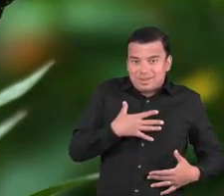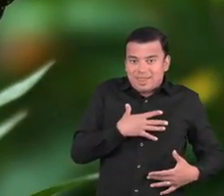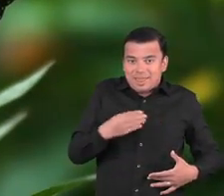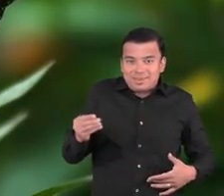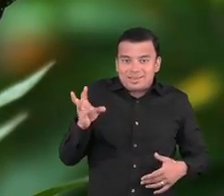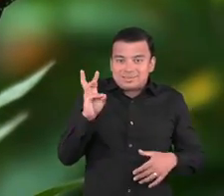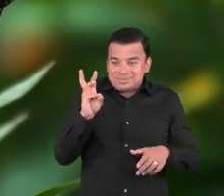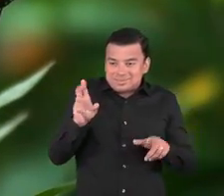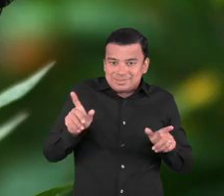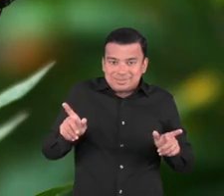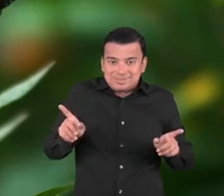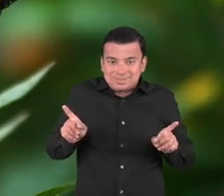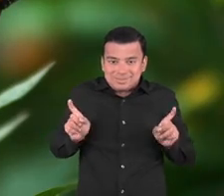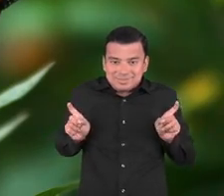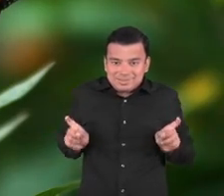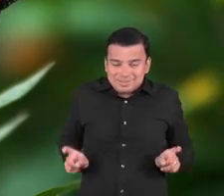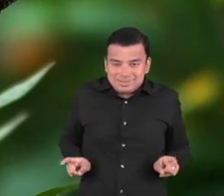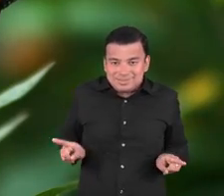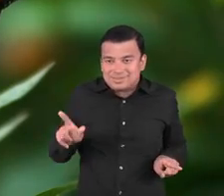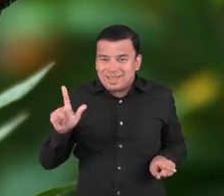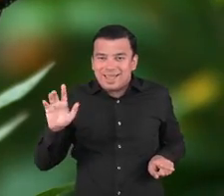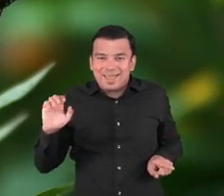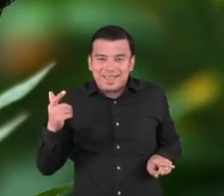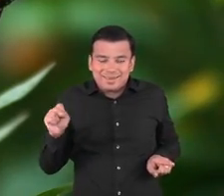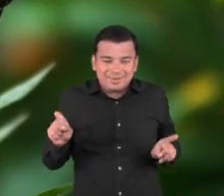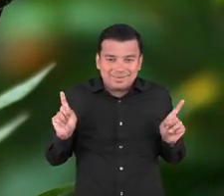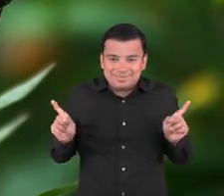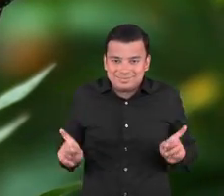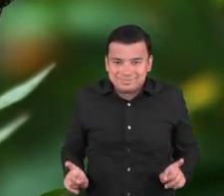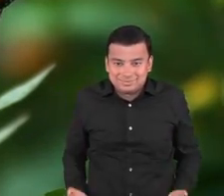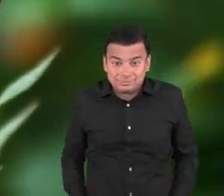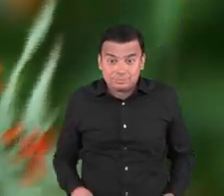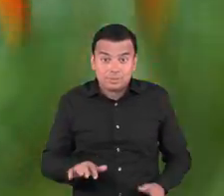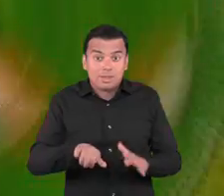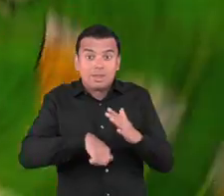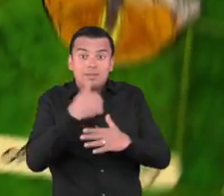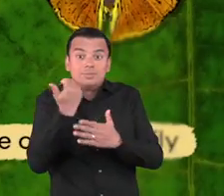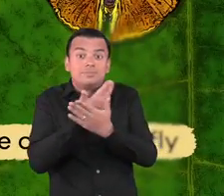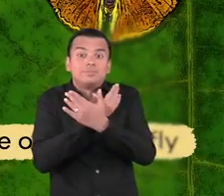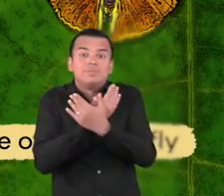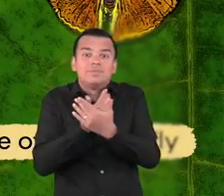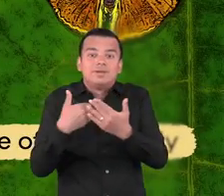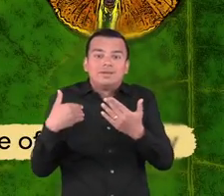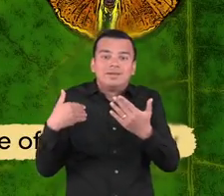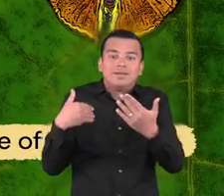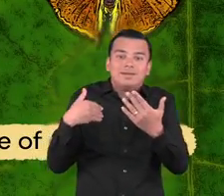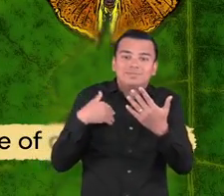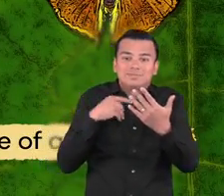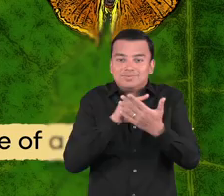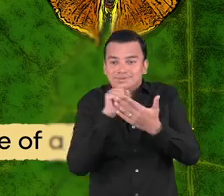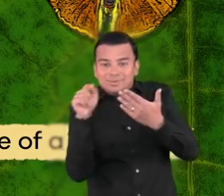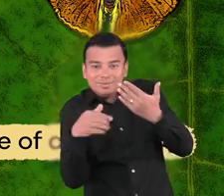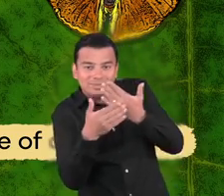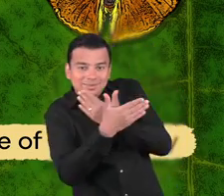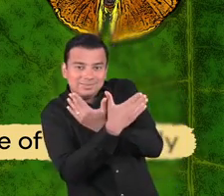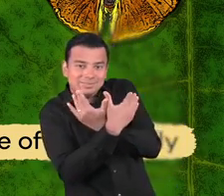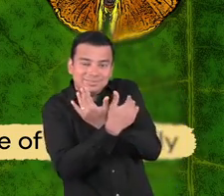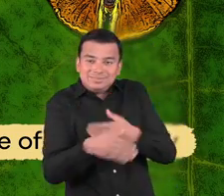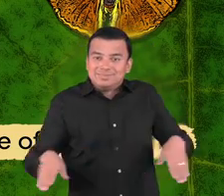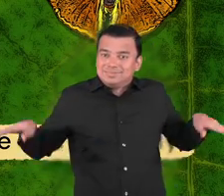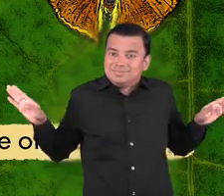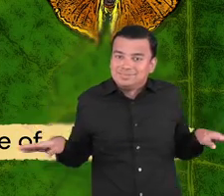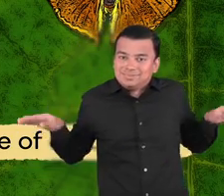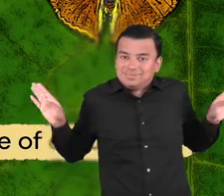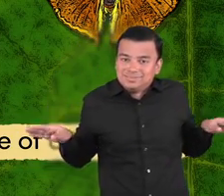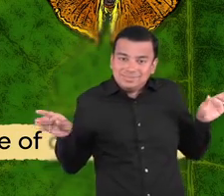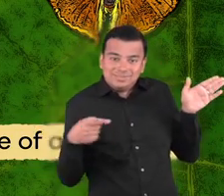some other insects don't have. Wings! There are four stages in the life cycle of a